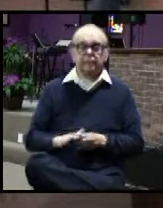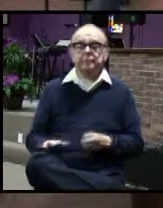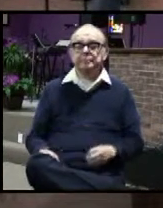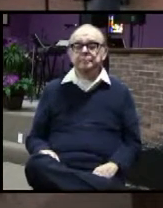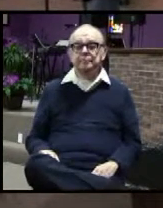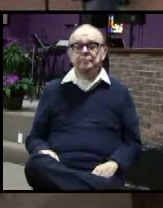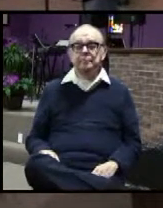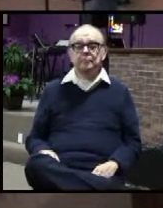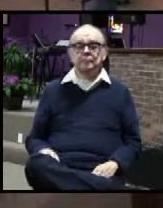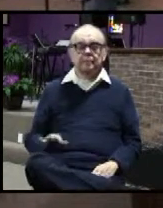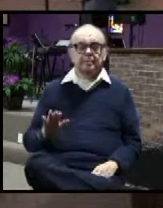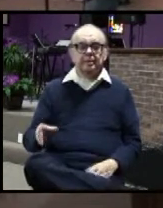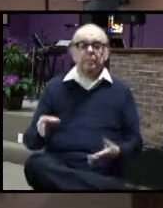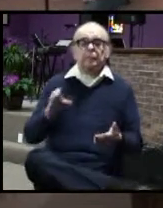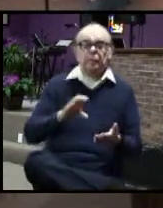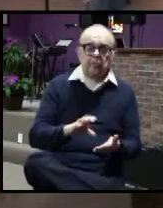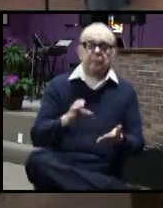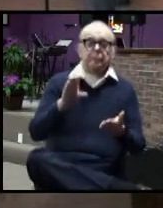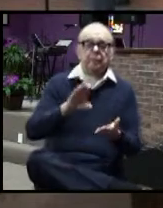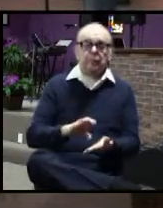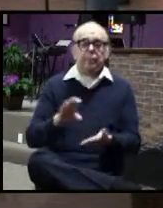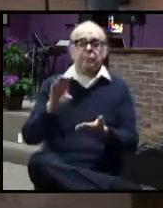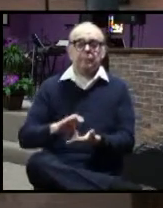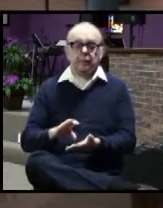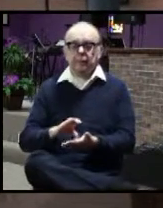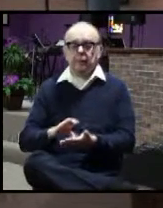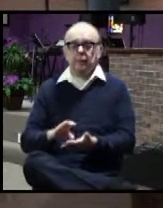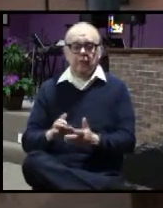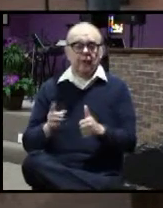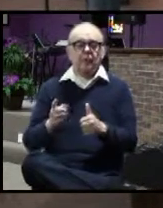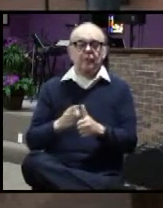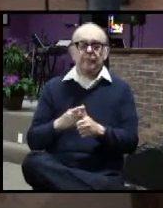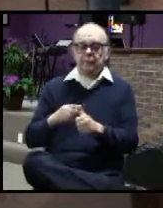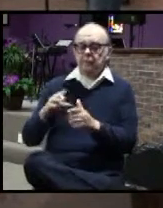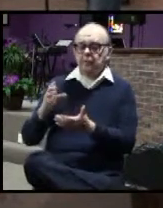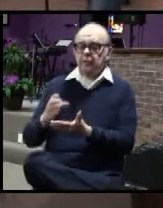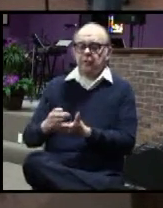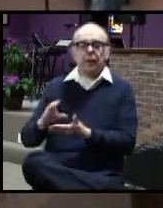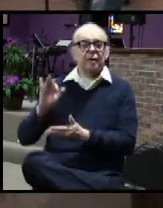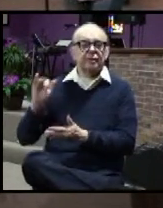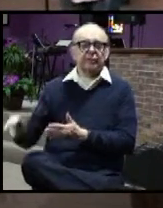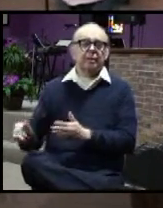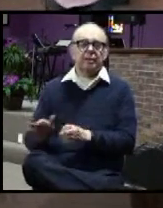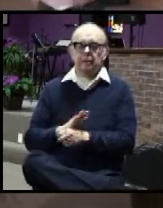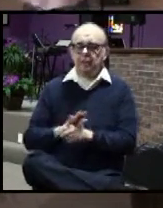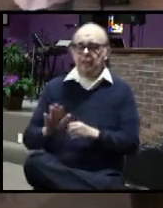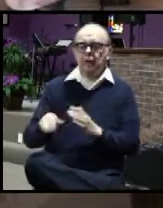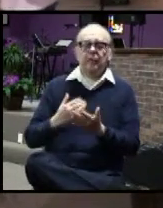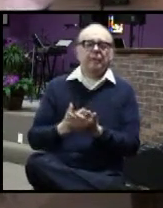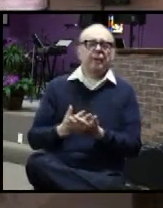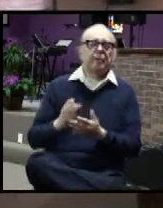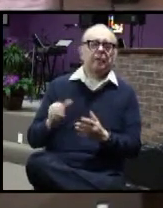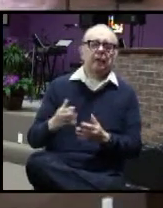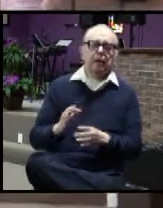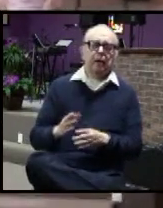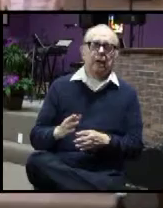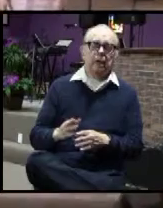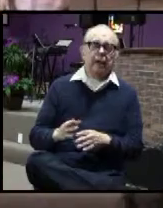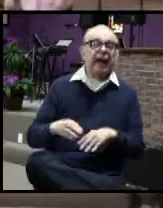It's still full. It's still full. She filled all of the jars and went and sold